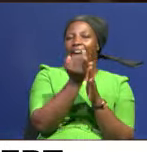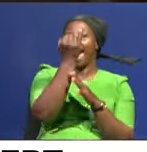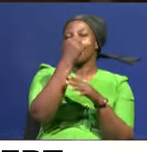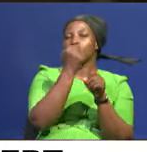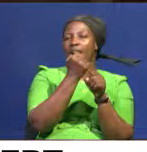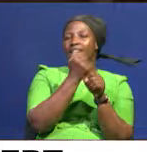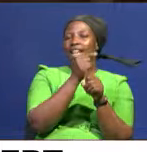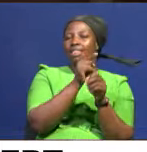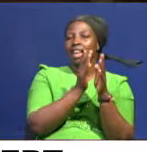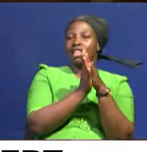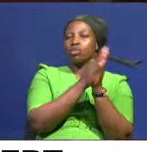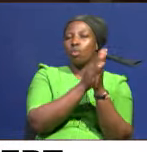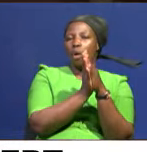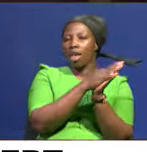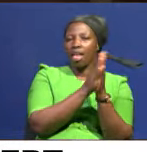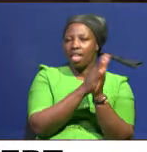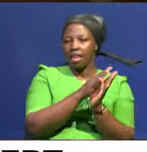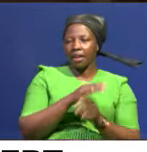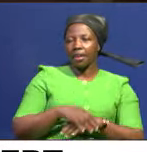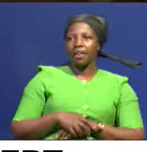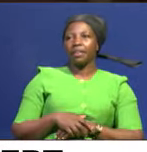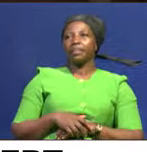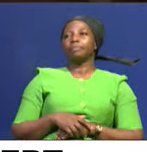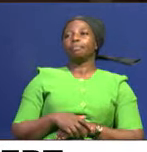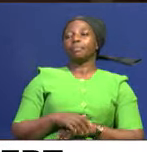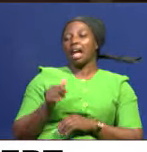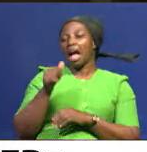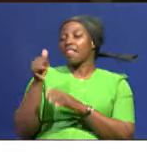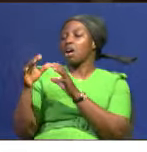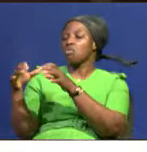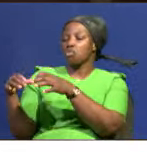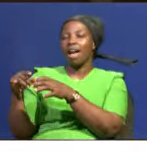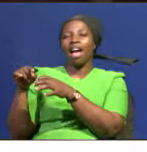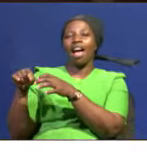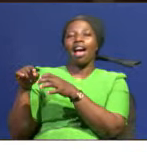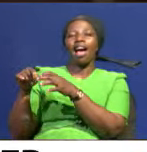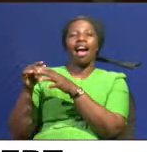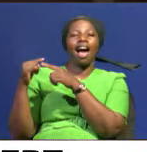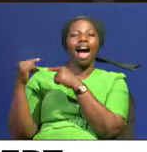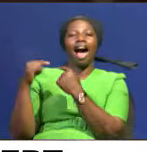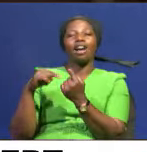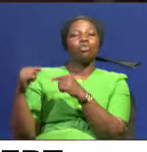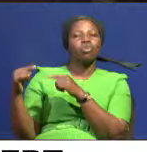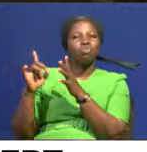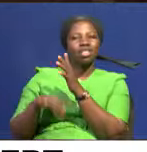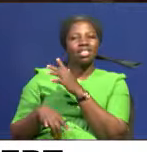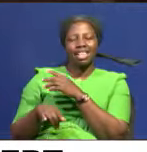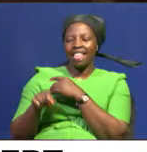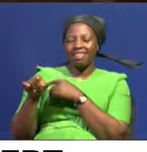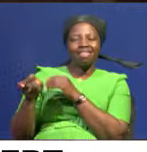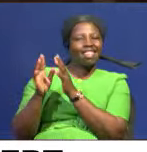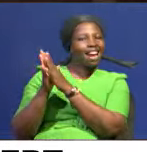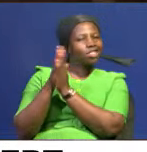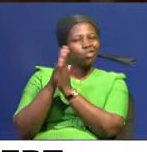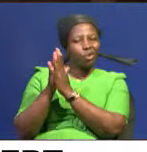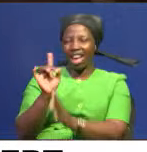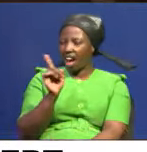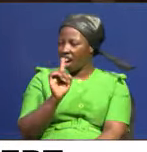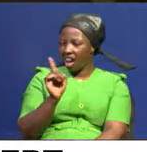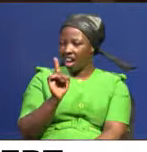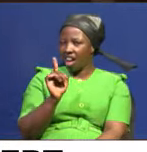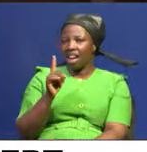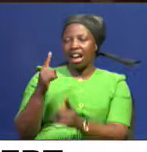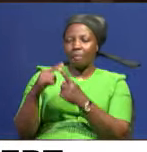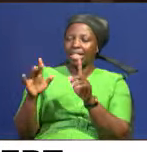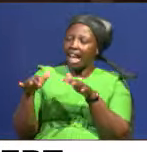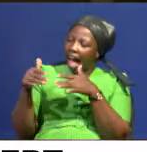Work of art is a story. The other group was arguing, it's really not a story, it's